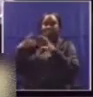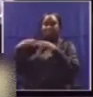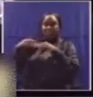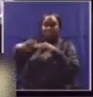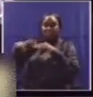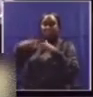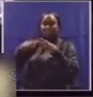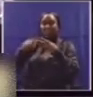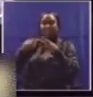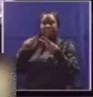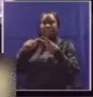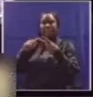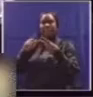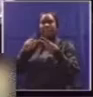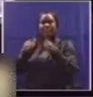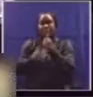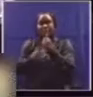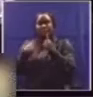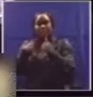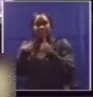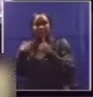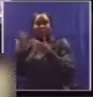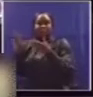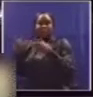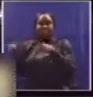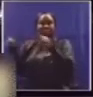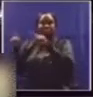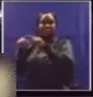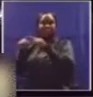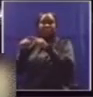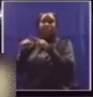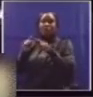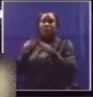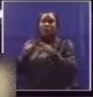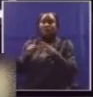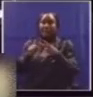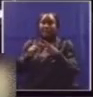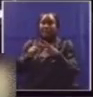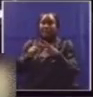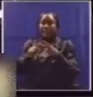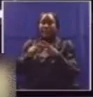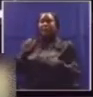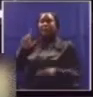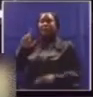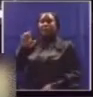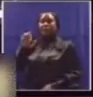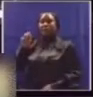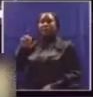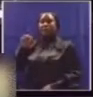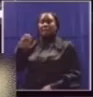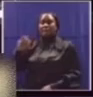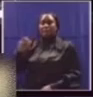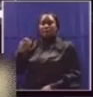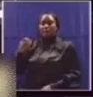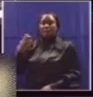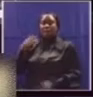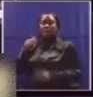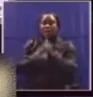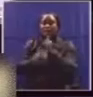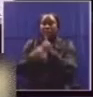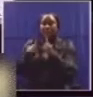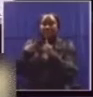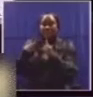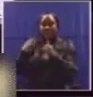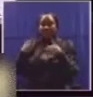Ministers, and specifically my colleague, Deputy Minister Jomo, Deputy Minister of Health,